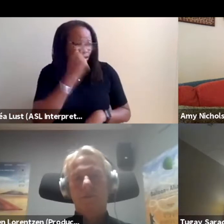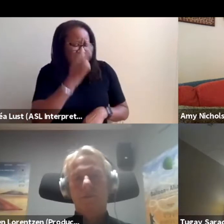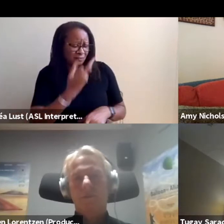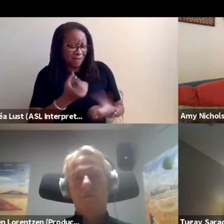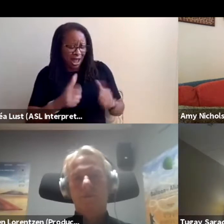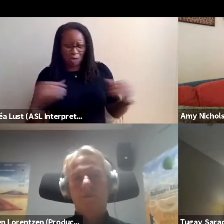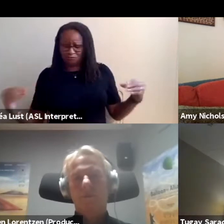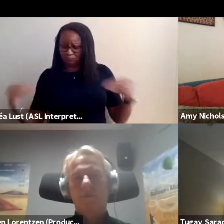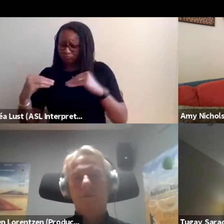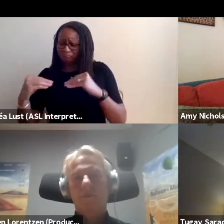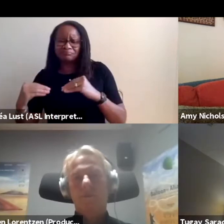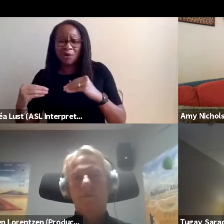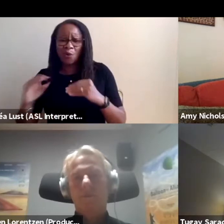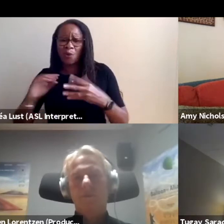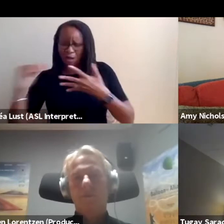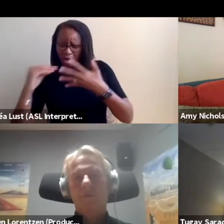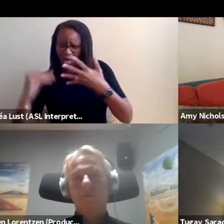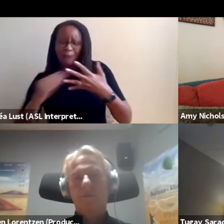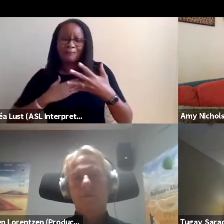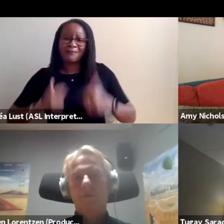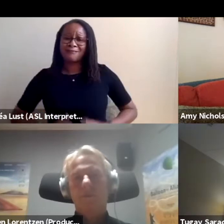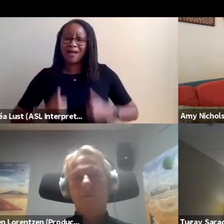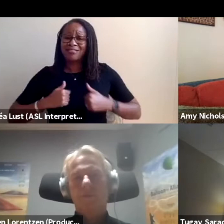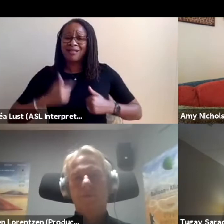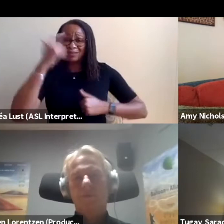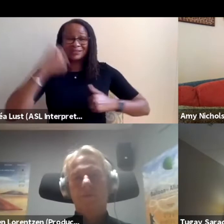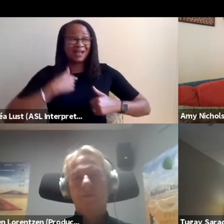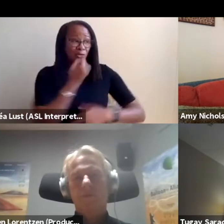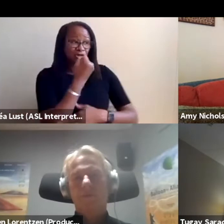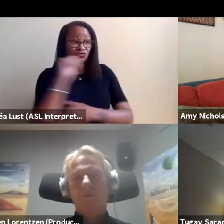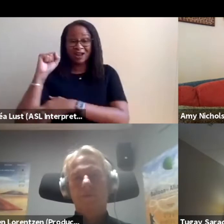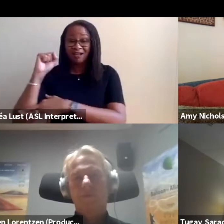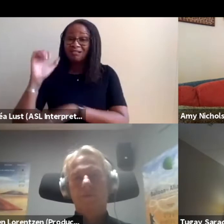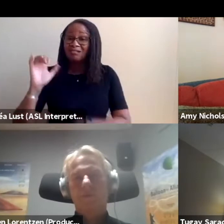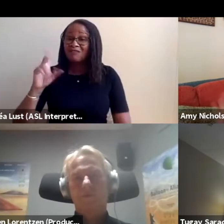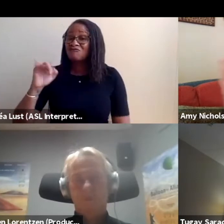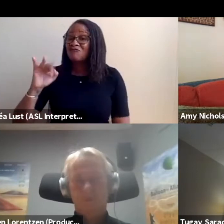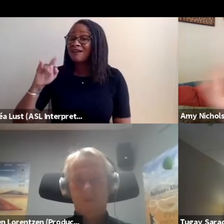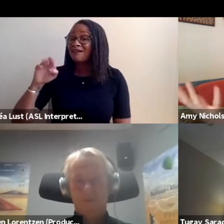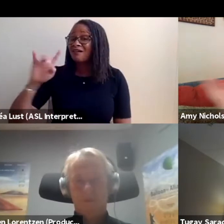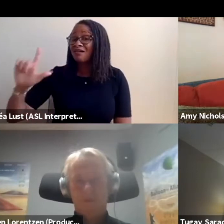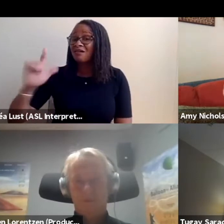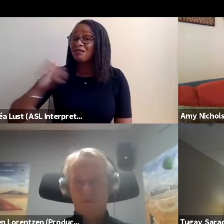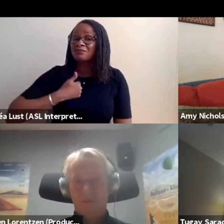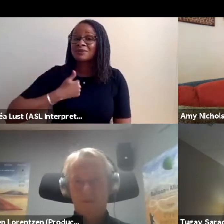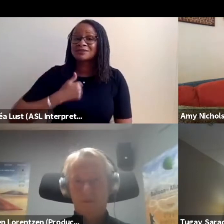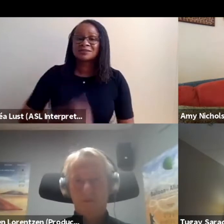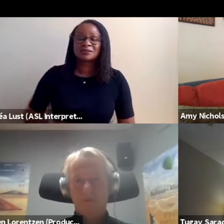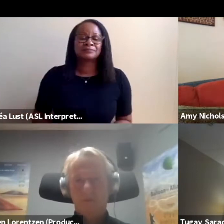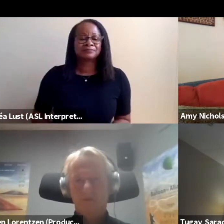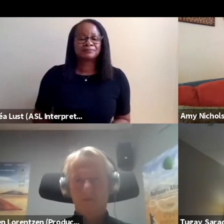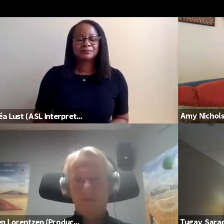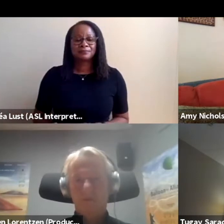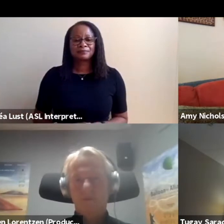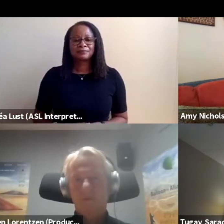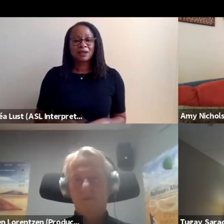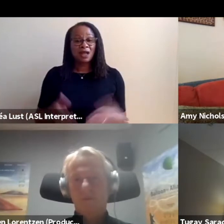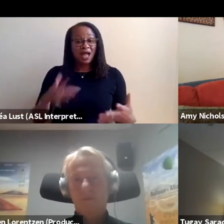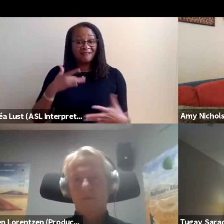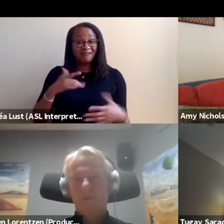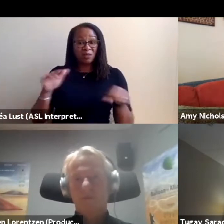was radical. Yeah. I mean, I feel like this whole film, this whole story that you guys put